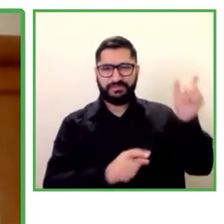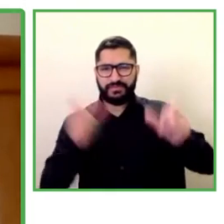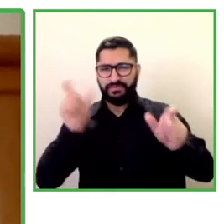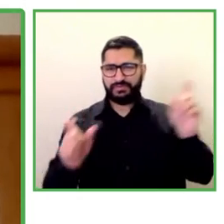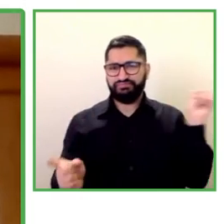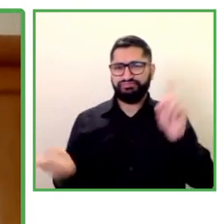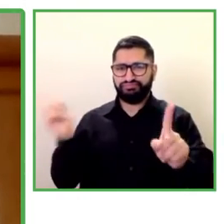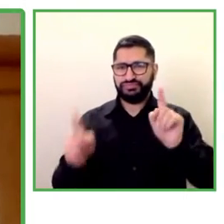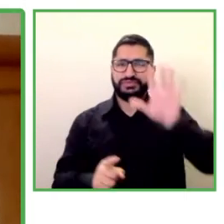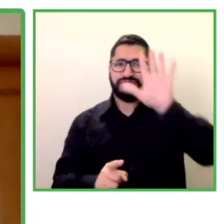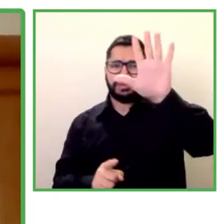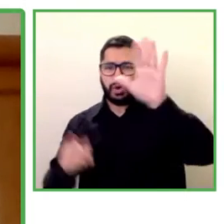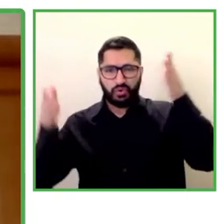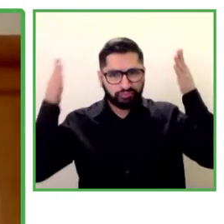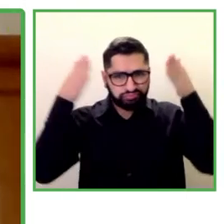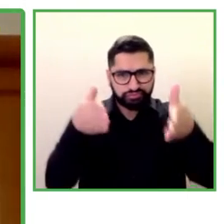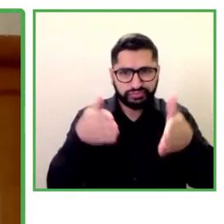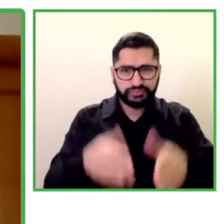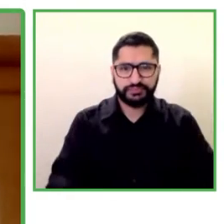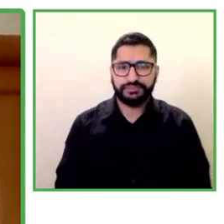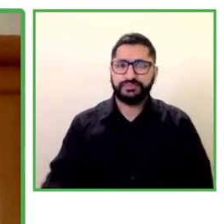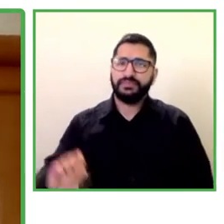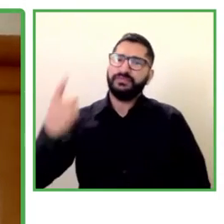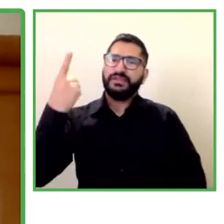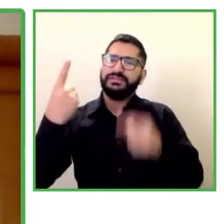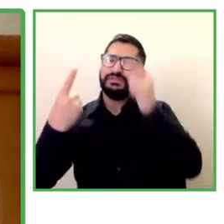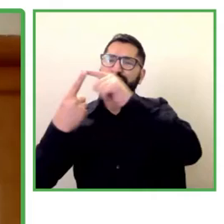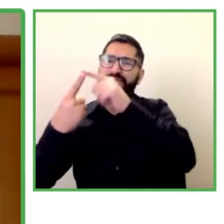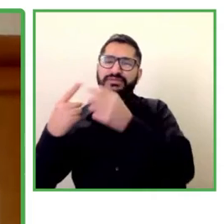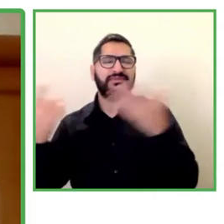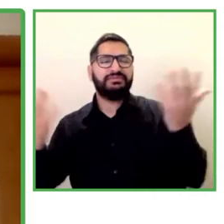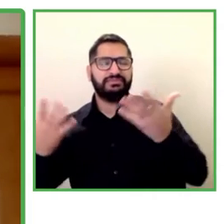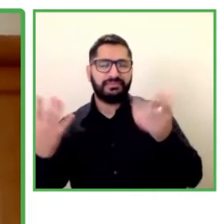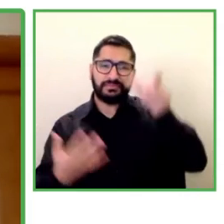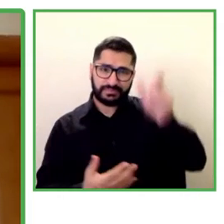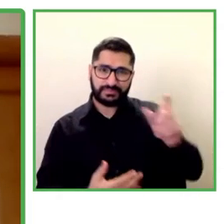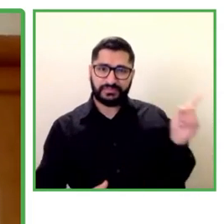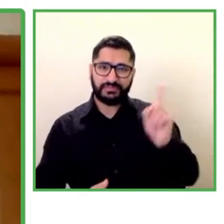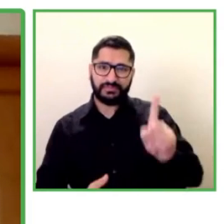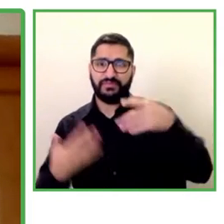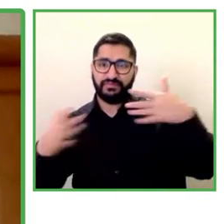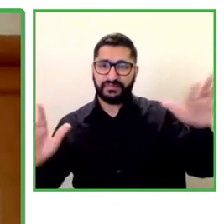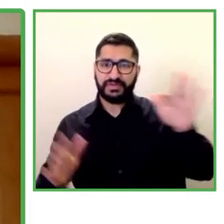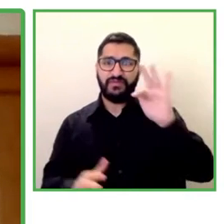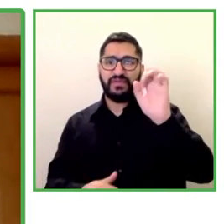today. First of all, I have the pleasure to leave you with Fernando Carotta. He